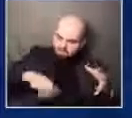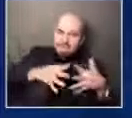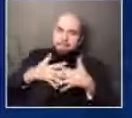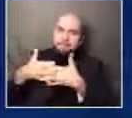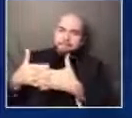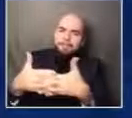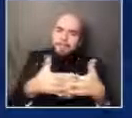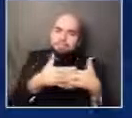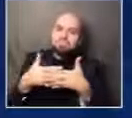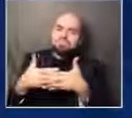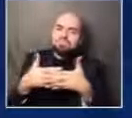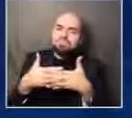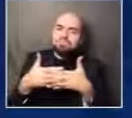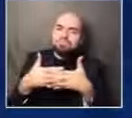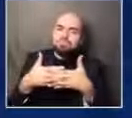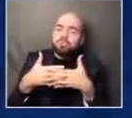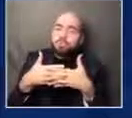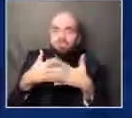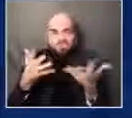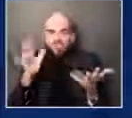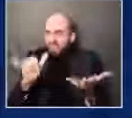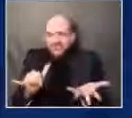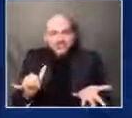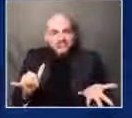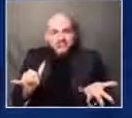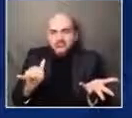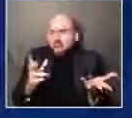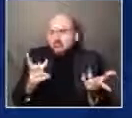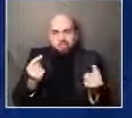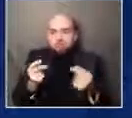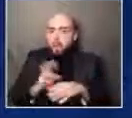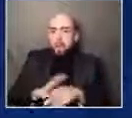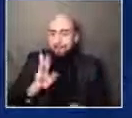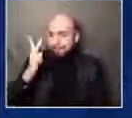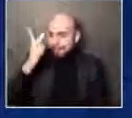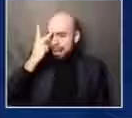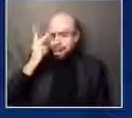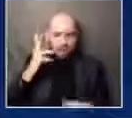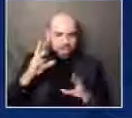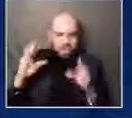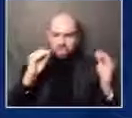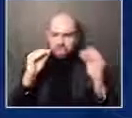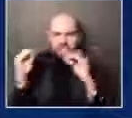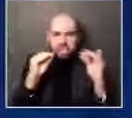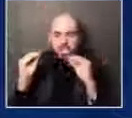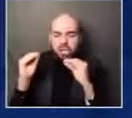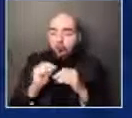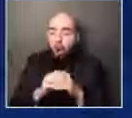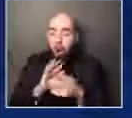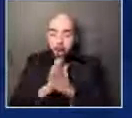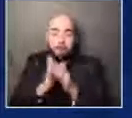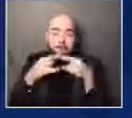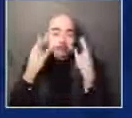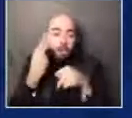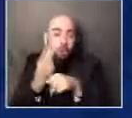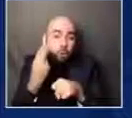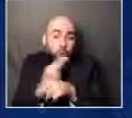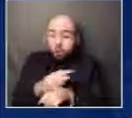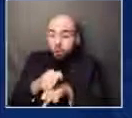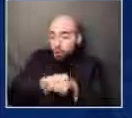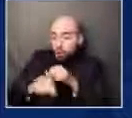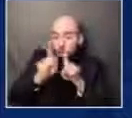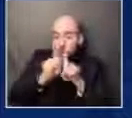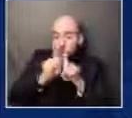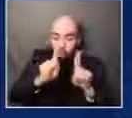end the politicization of basic, responsible public health steps like mask wearing and social distancing. We have to